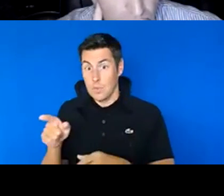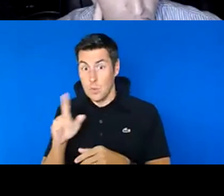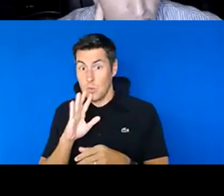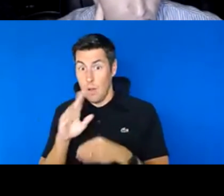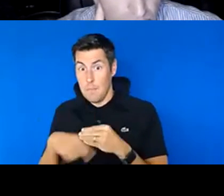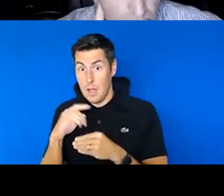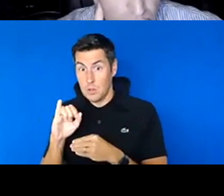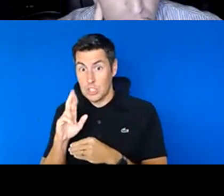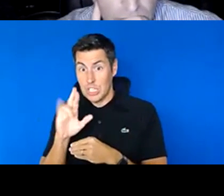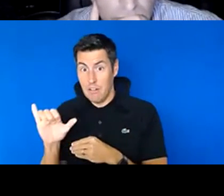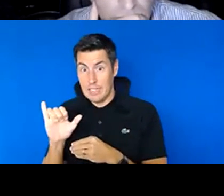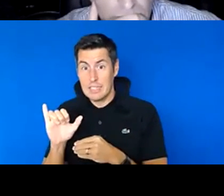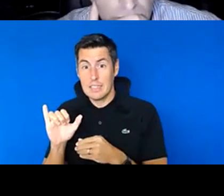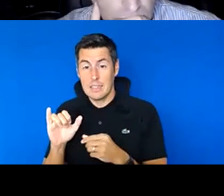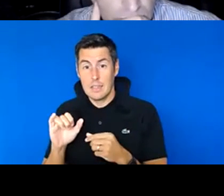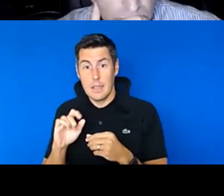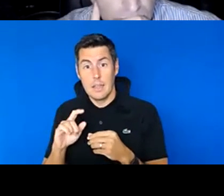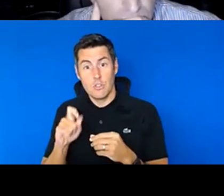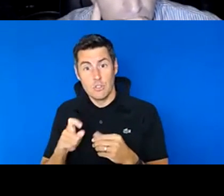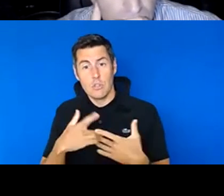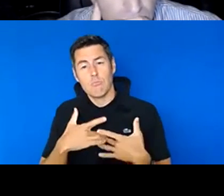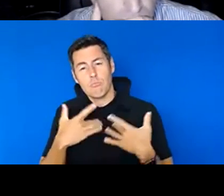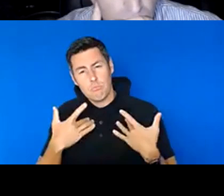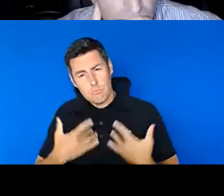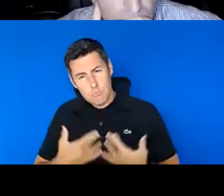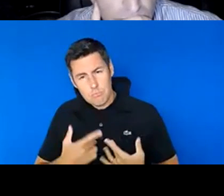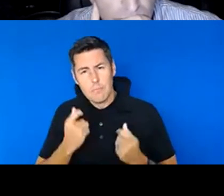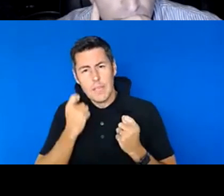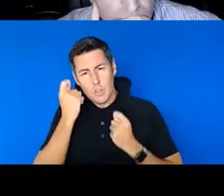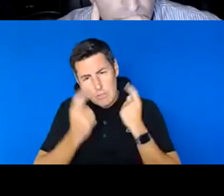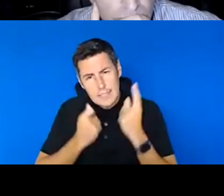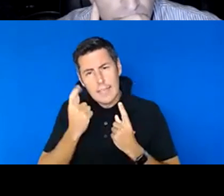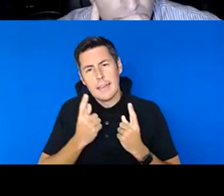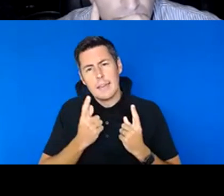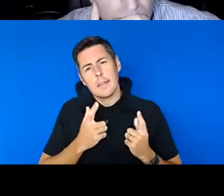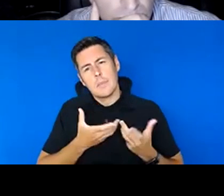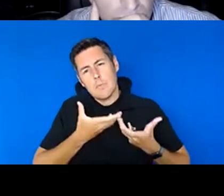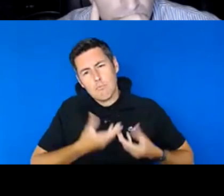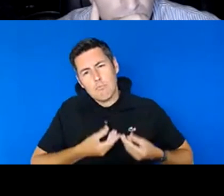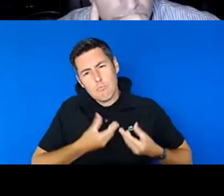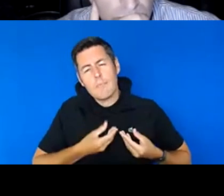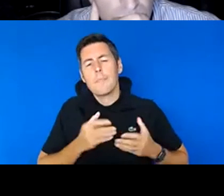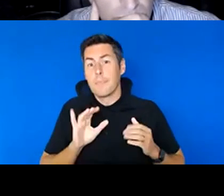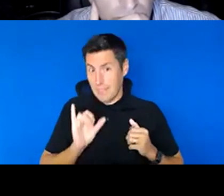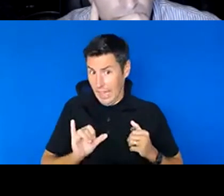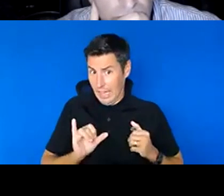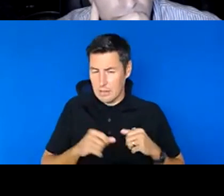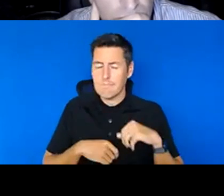of being compassionate. I think if I can dovetail off of what Jerry was saying,